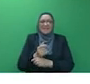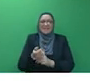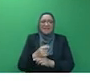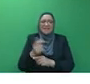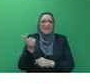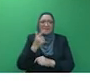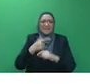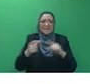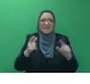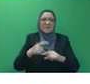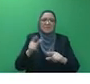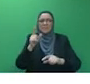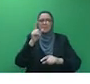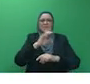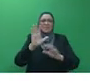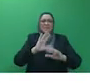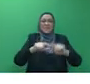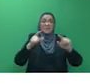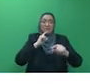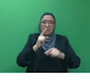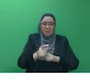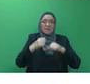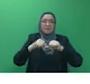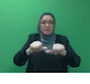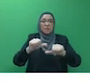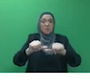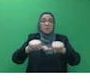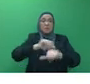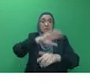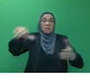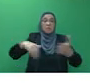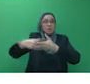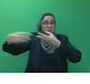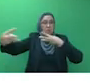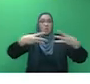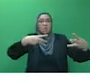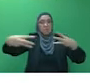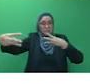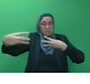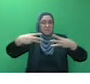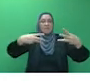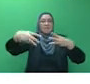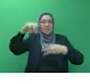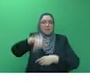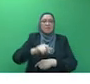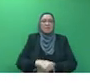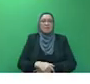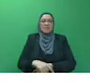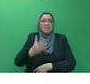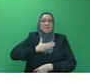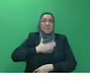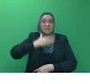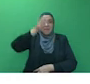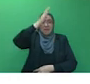uh and i think to to a lot of us we have no idea what that means my dad was in a war you know he well a small issue he was in the armed